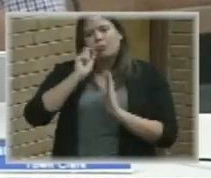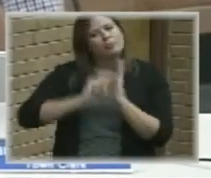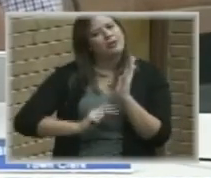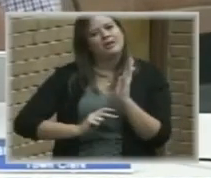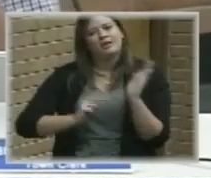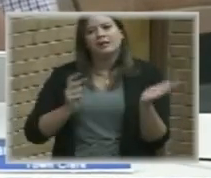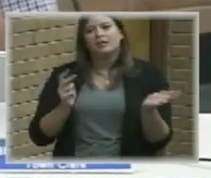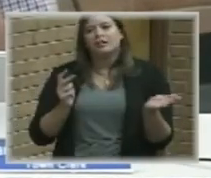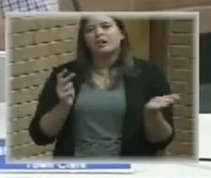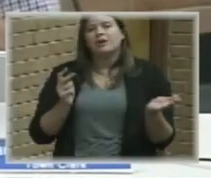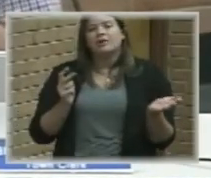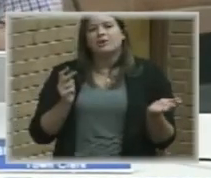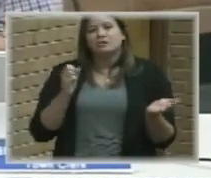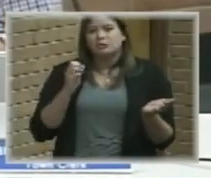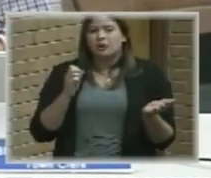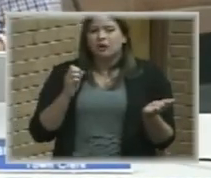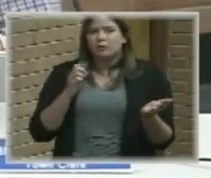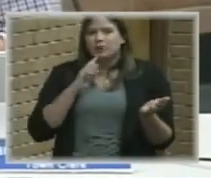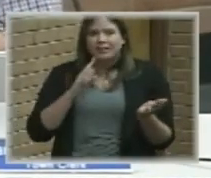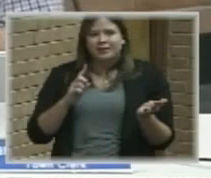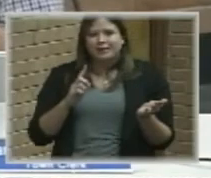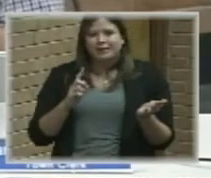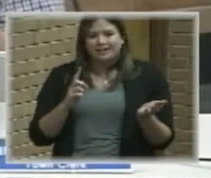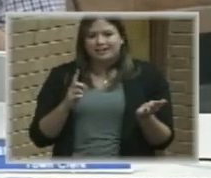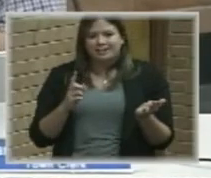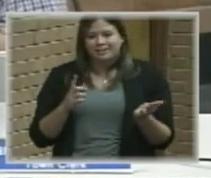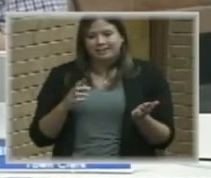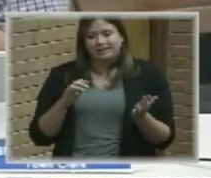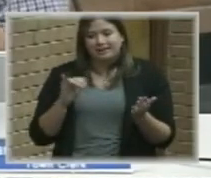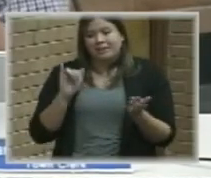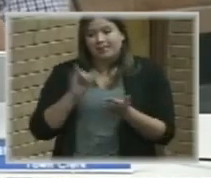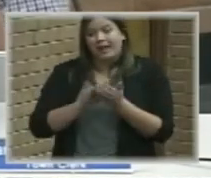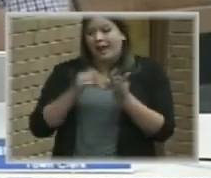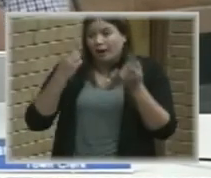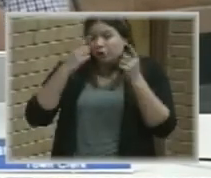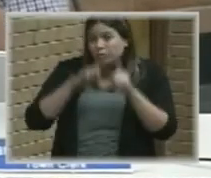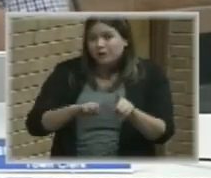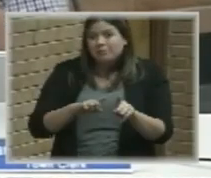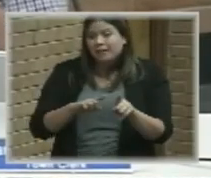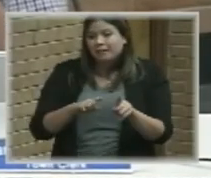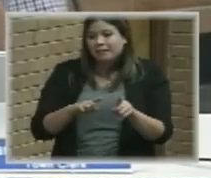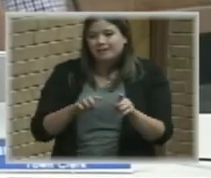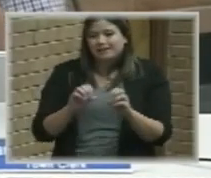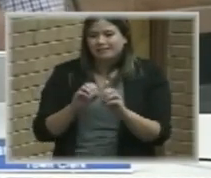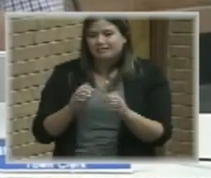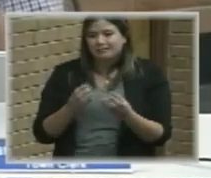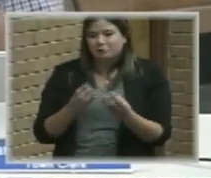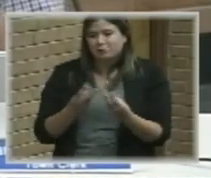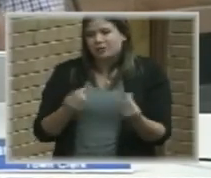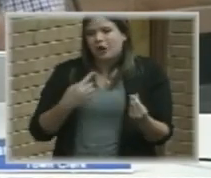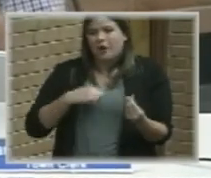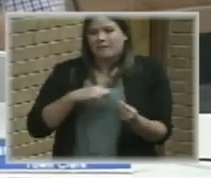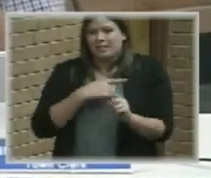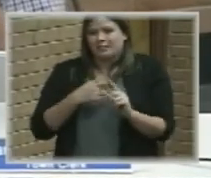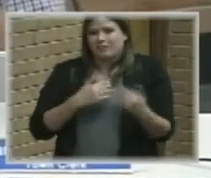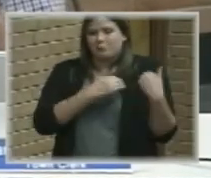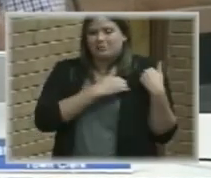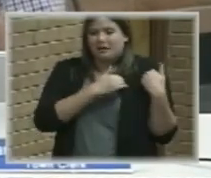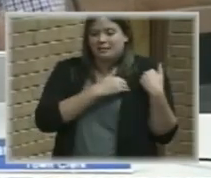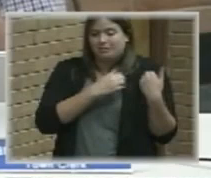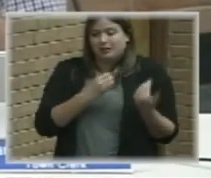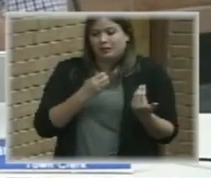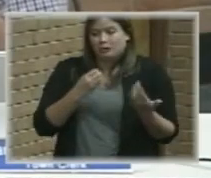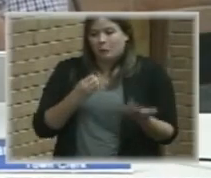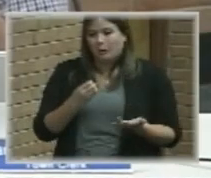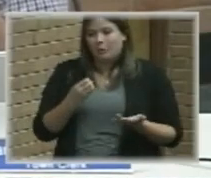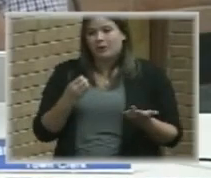that absolve them from any responsibility for this. And you're going to end up picking up the tab on the interest.